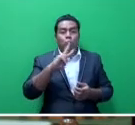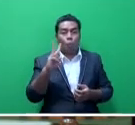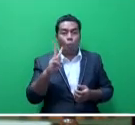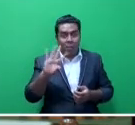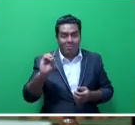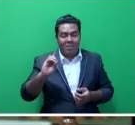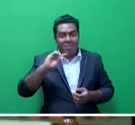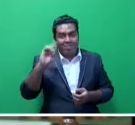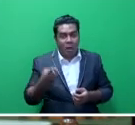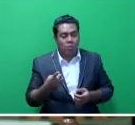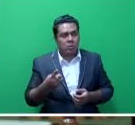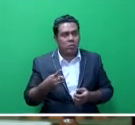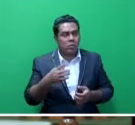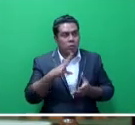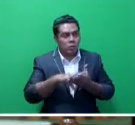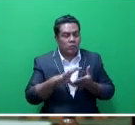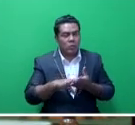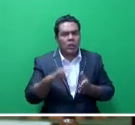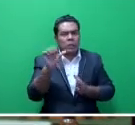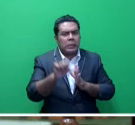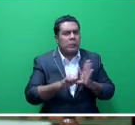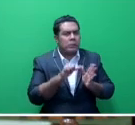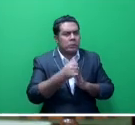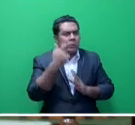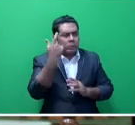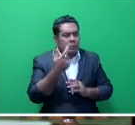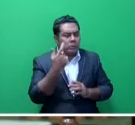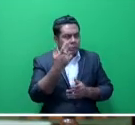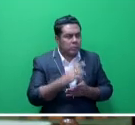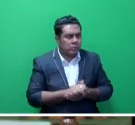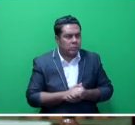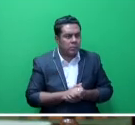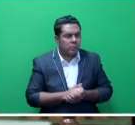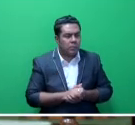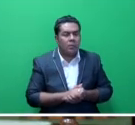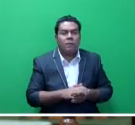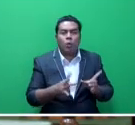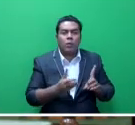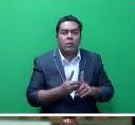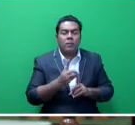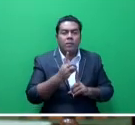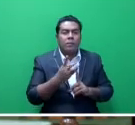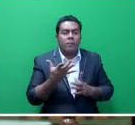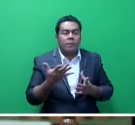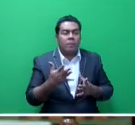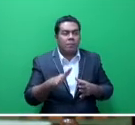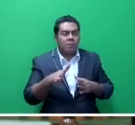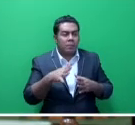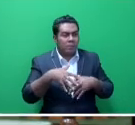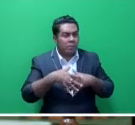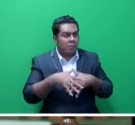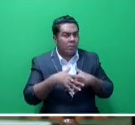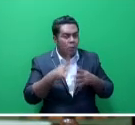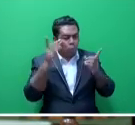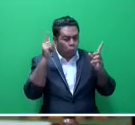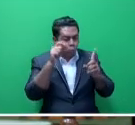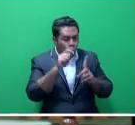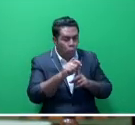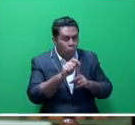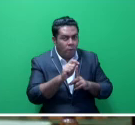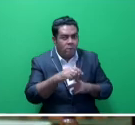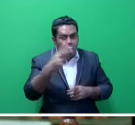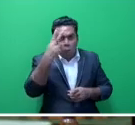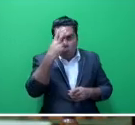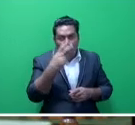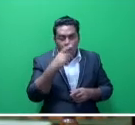on aged care services in Fiji. There exists massive opportunity in the area of developing facilities, especially targeted towards developing elderly